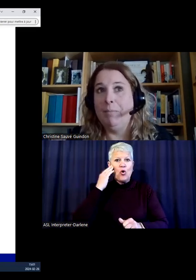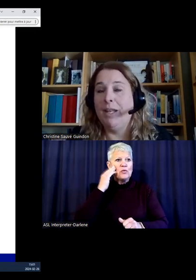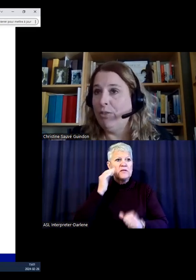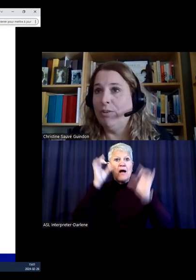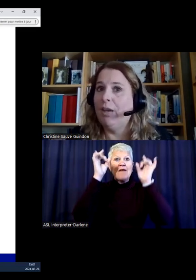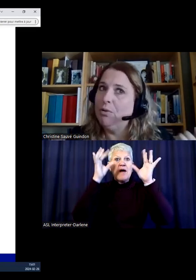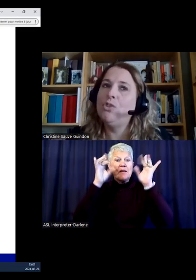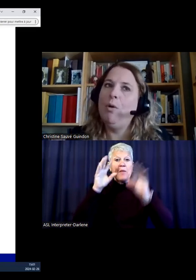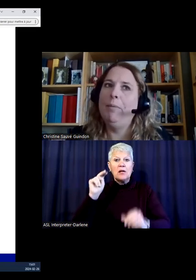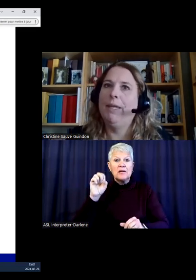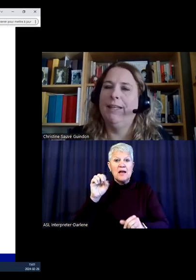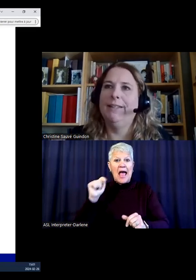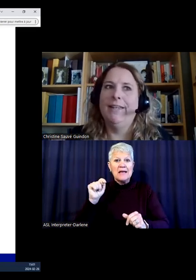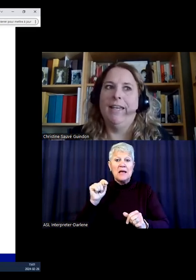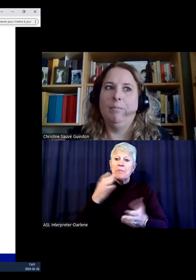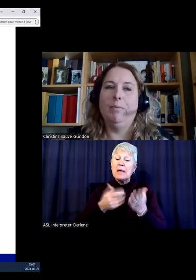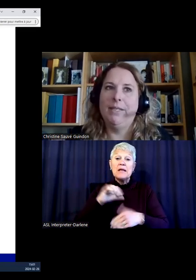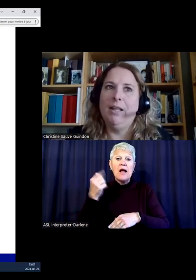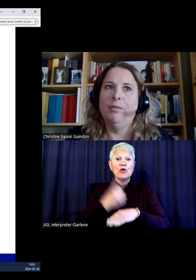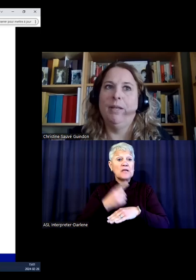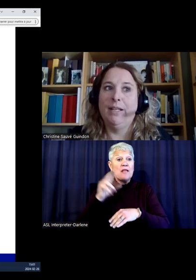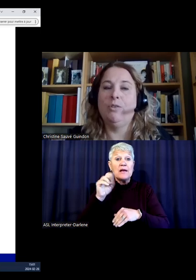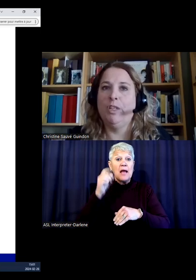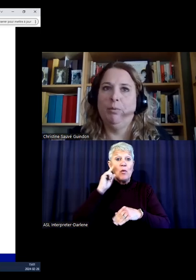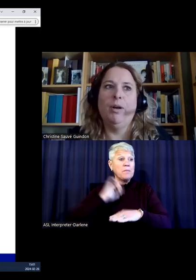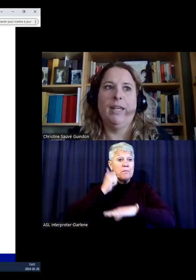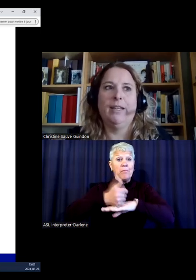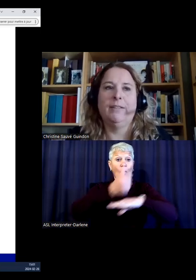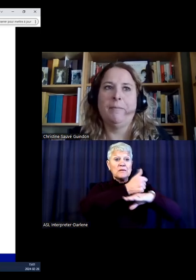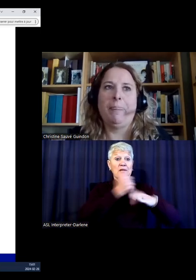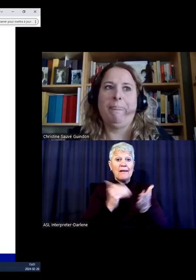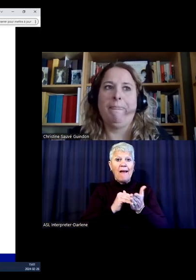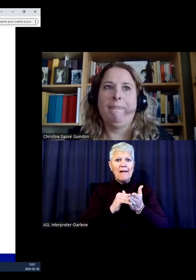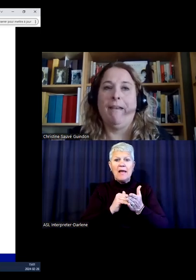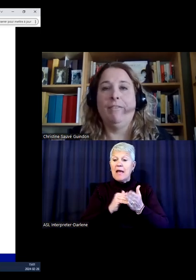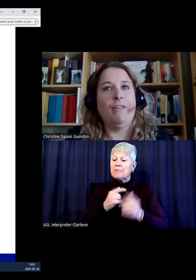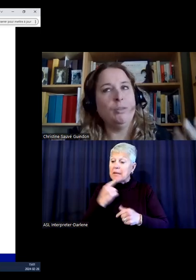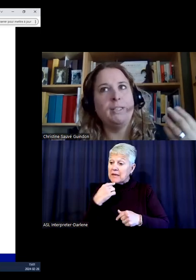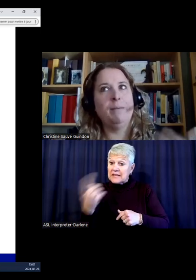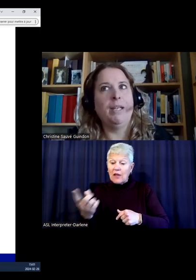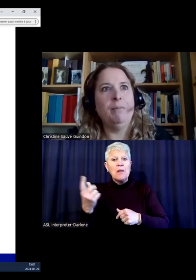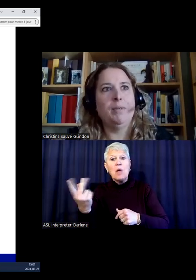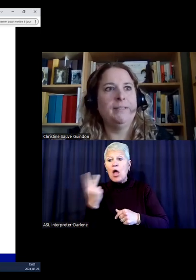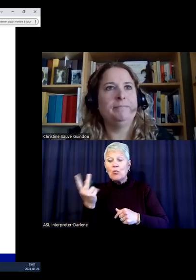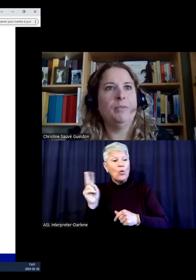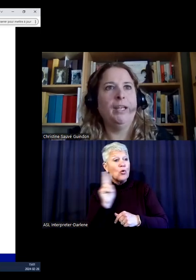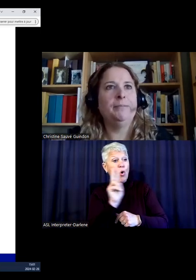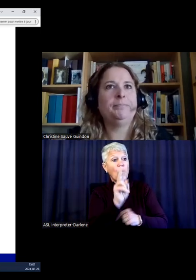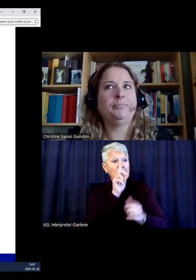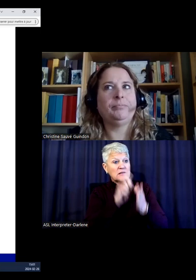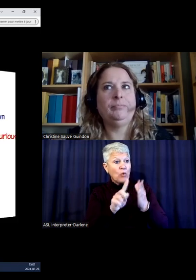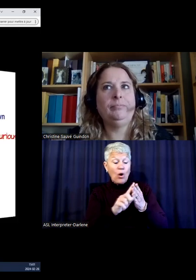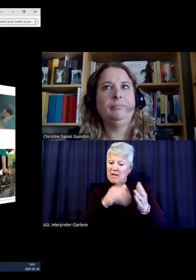And maybe another day it will show up again. And maybe tell them, and let's go explore it again. And the following day might not be,